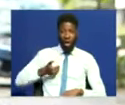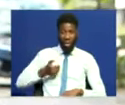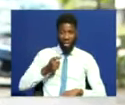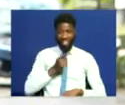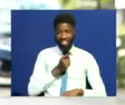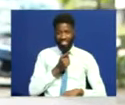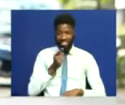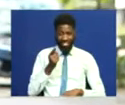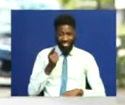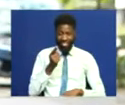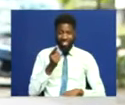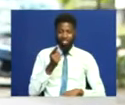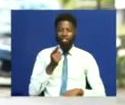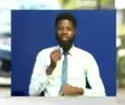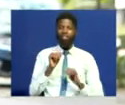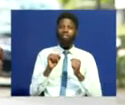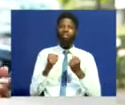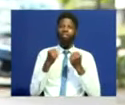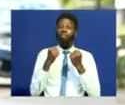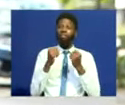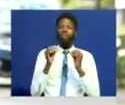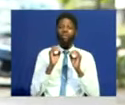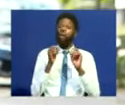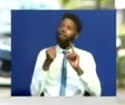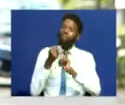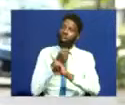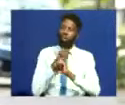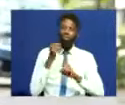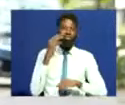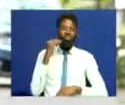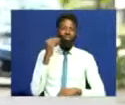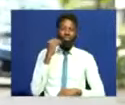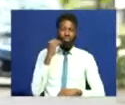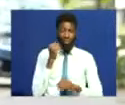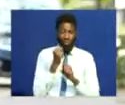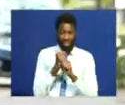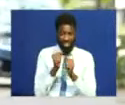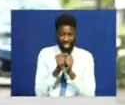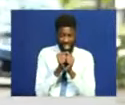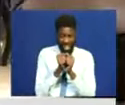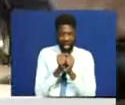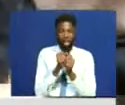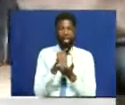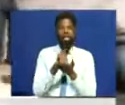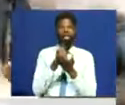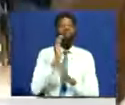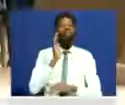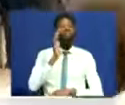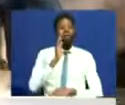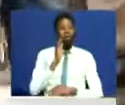invest in the key preventive measures will go a long way to eliminate violence against women.